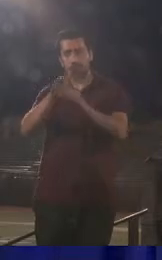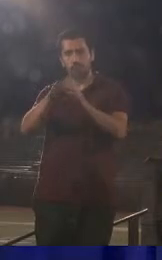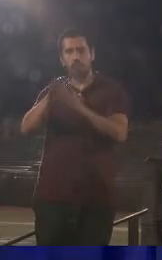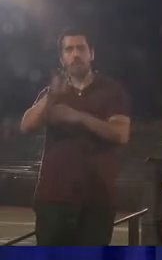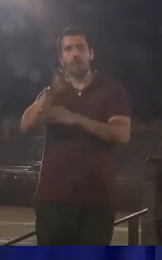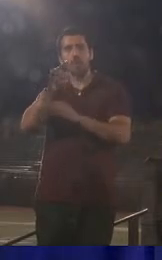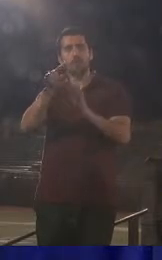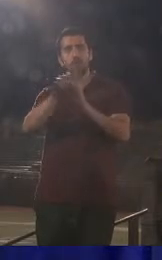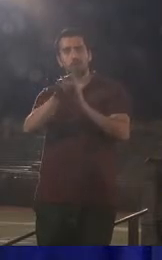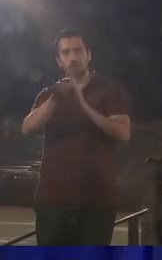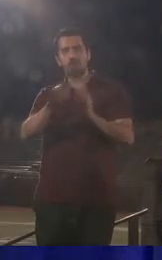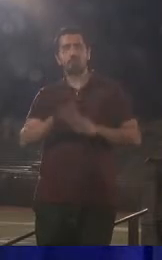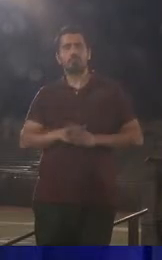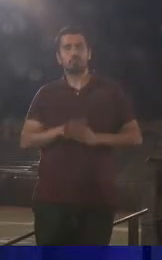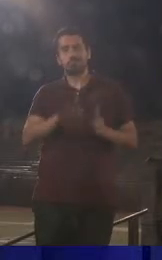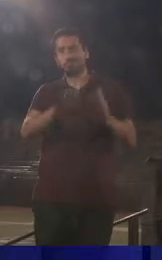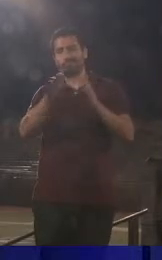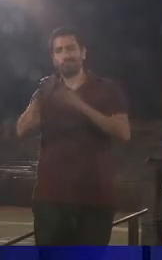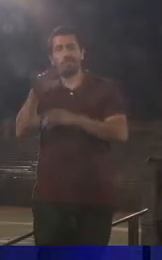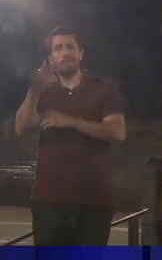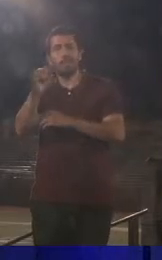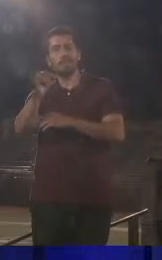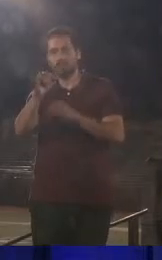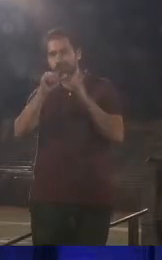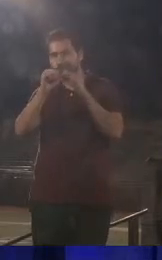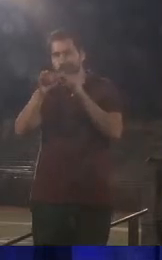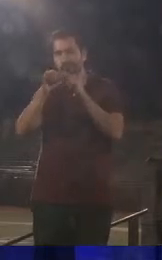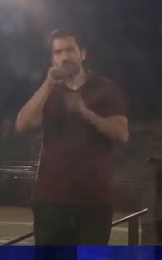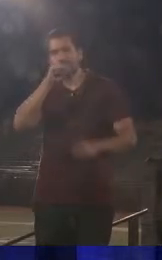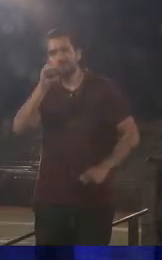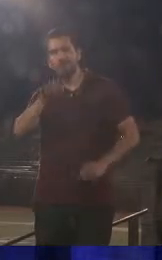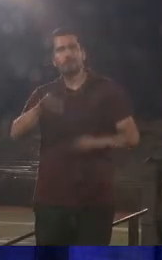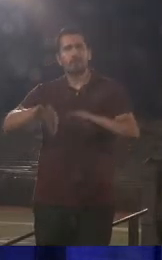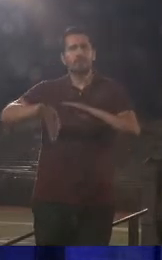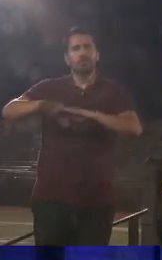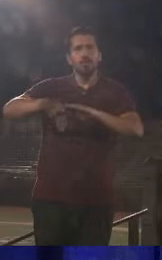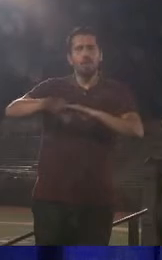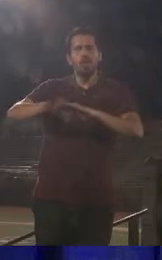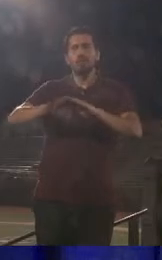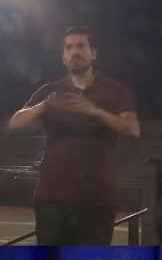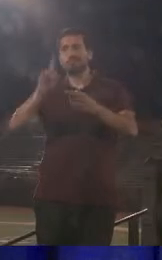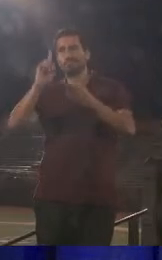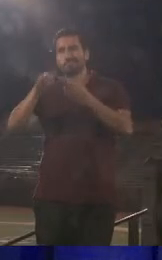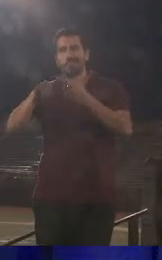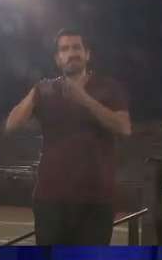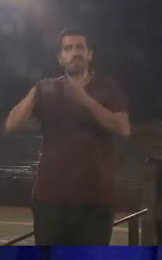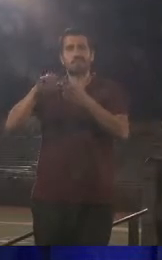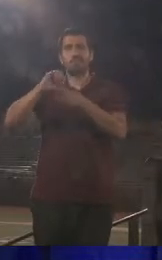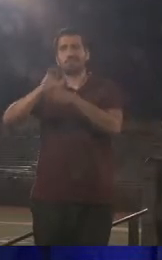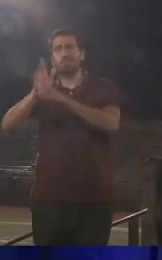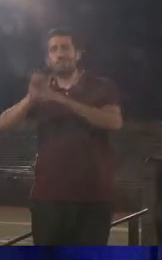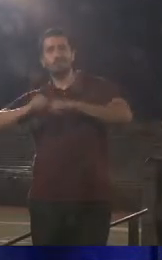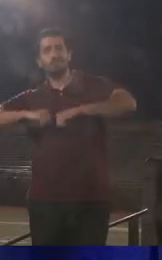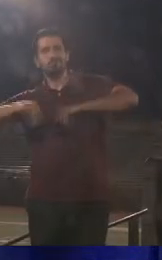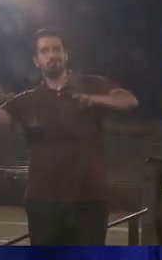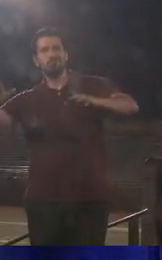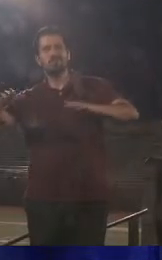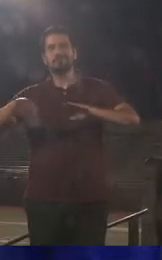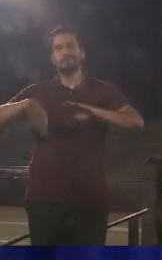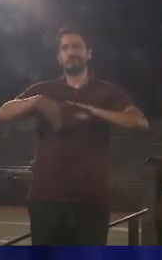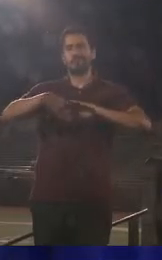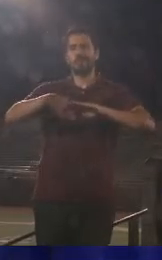During high school, Jesus continued his love of soccer until COVID ended the season and he took a hiatus.